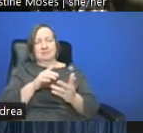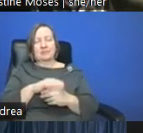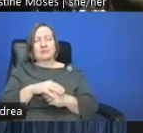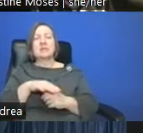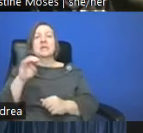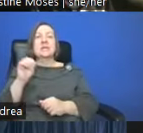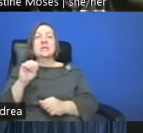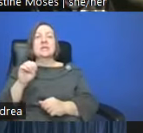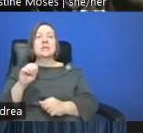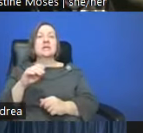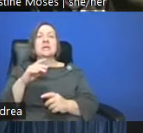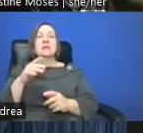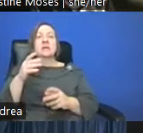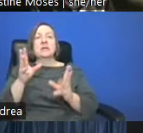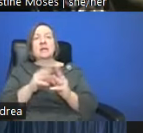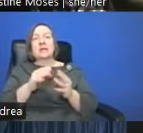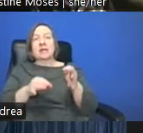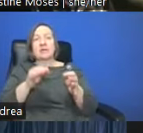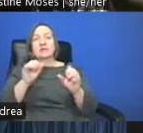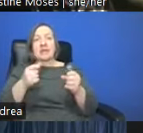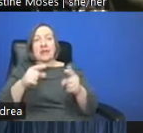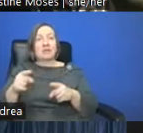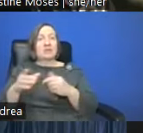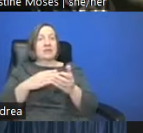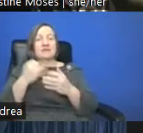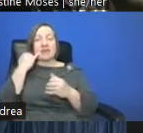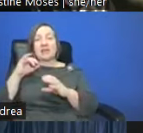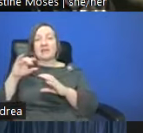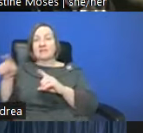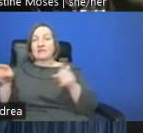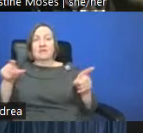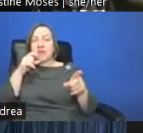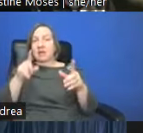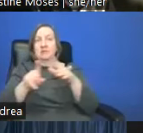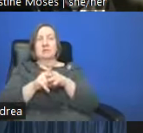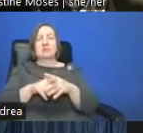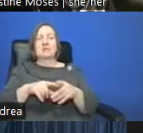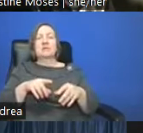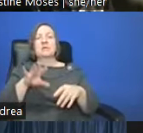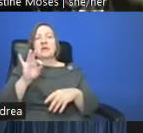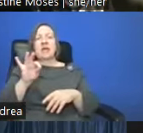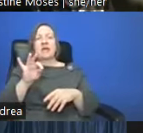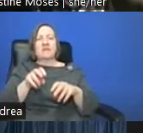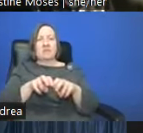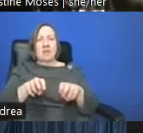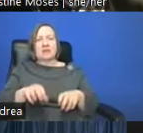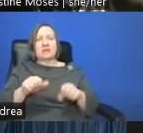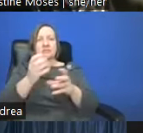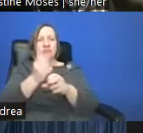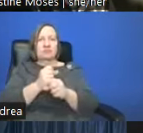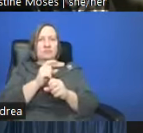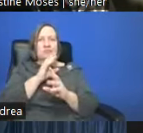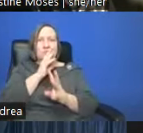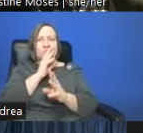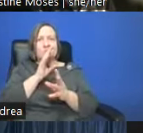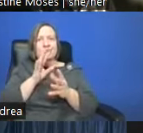E, hearings can be held even if the parties fail to appear. And F, the panel may receive oral or written statements volunteered by the complainant or